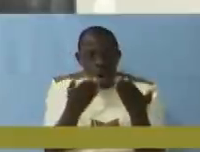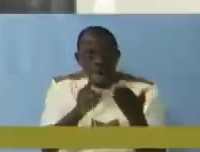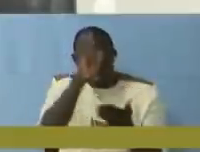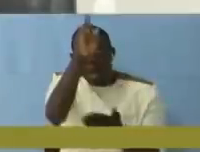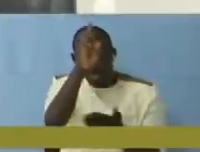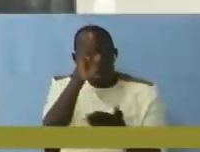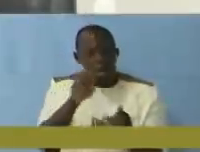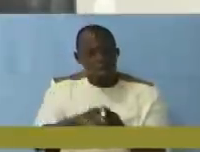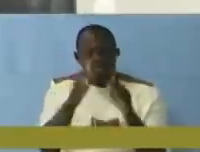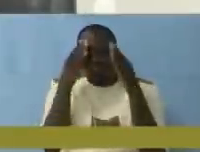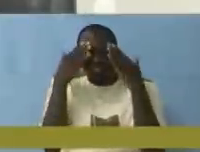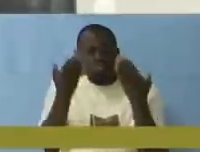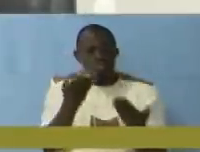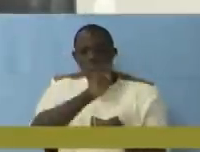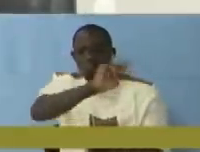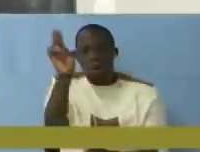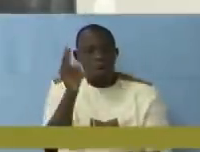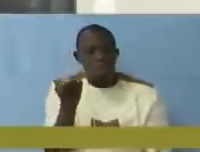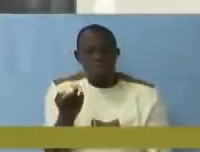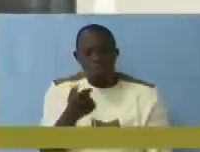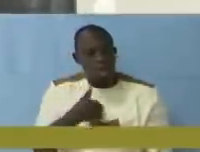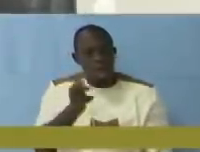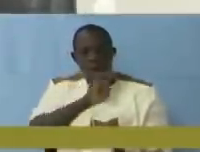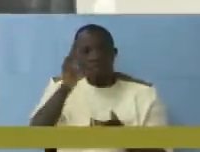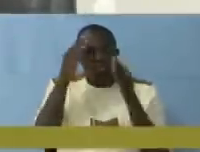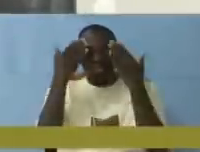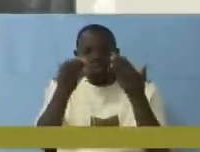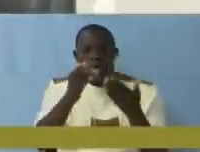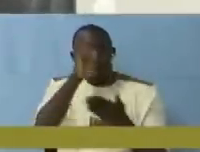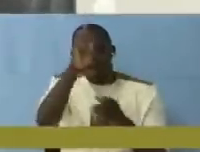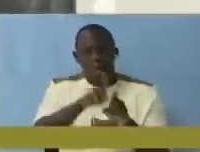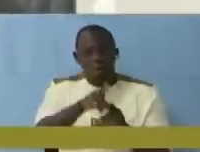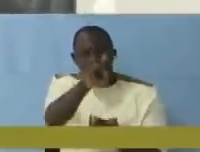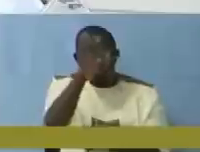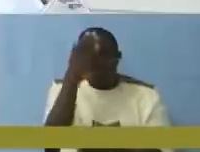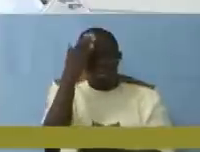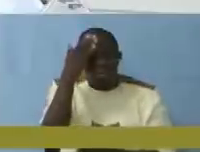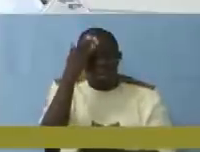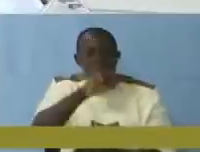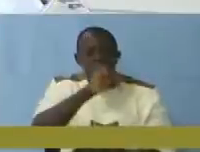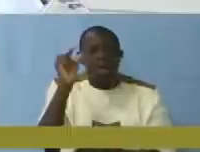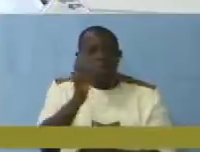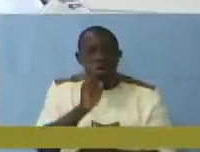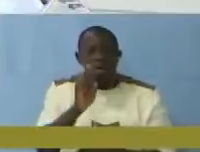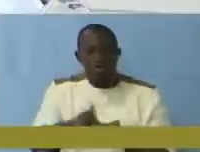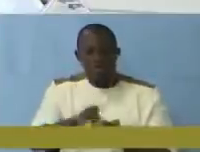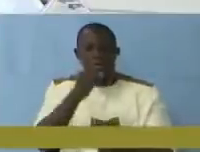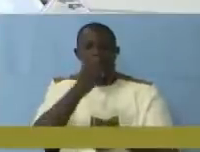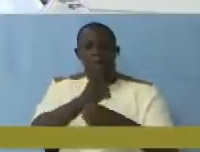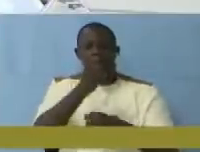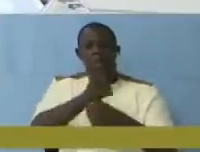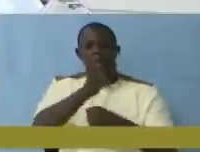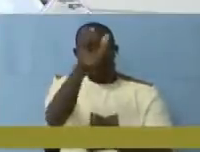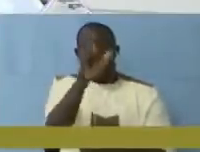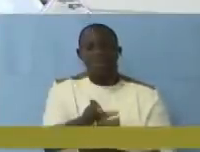No. You know God? No. Do you? Yes, I know. What's his name? He's the creator.